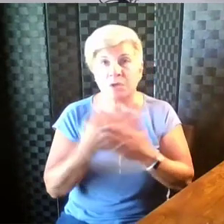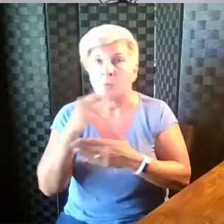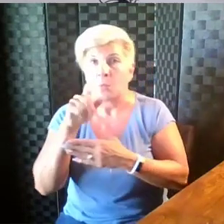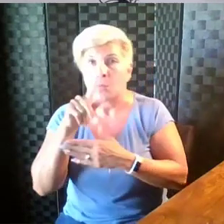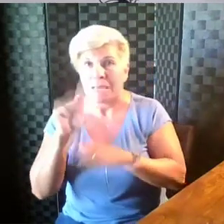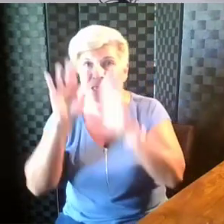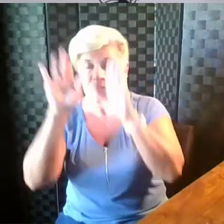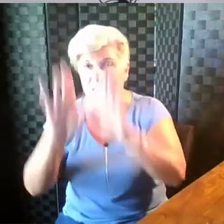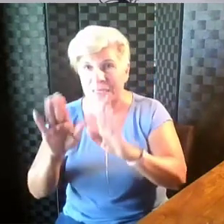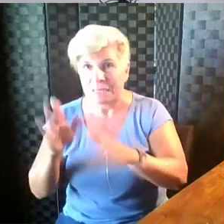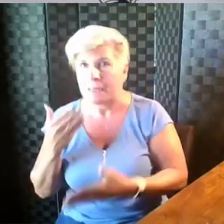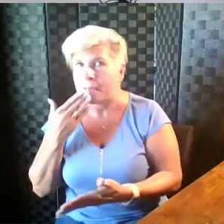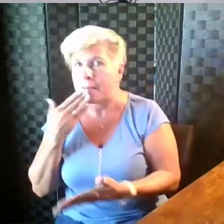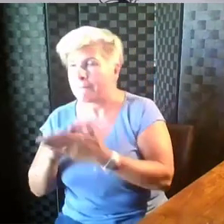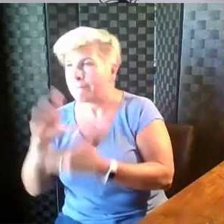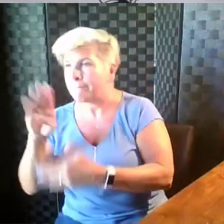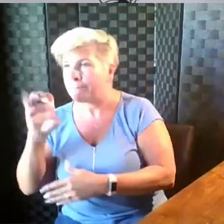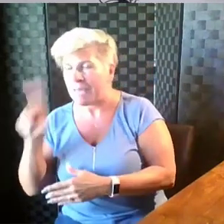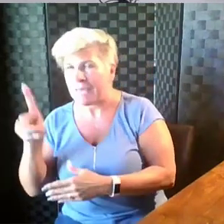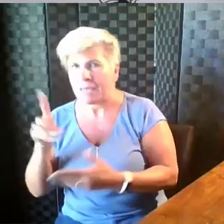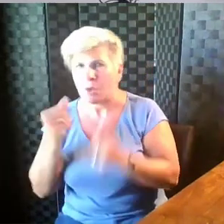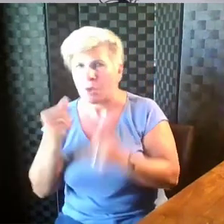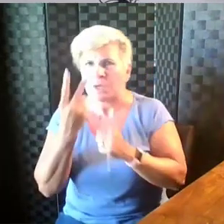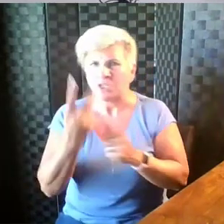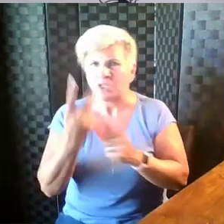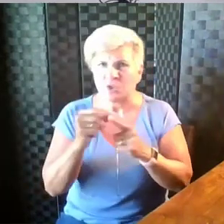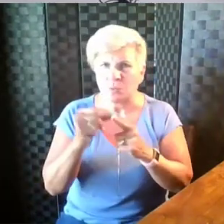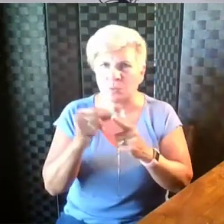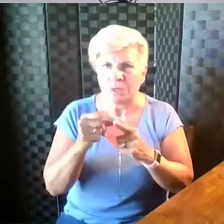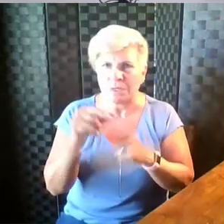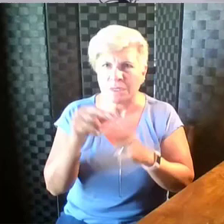words are the synonyms that mean the same?